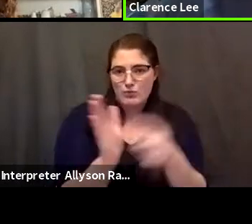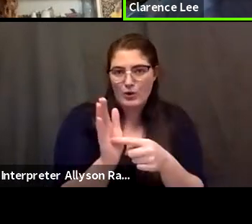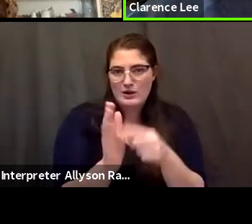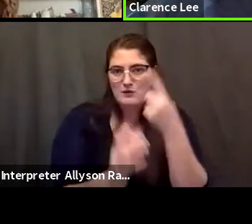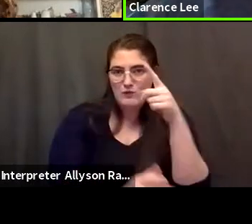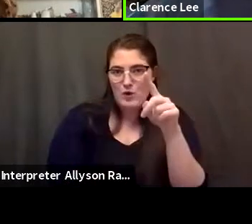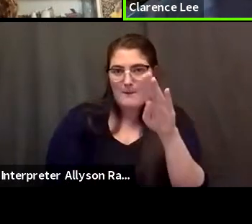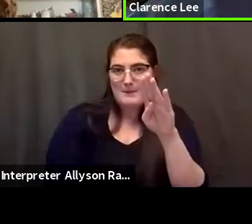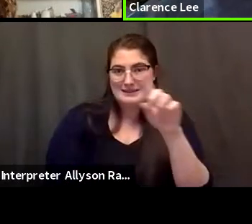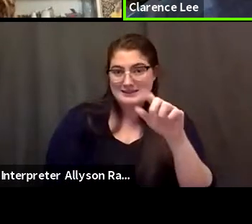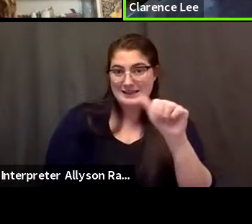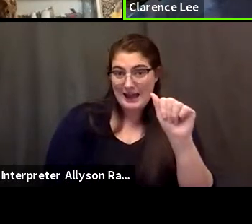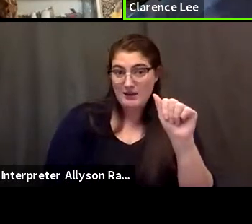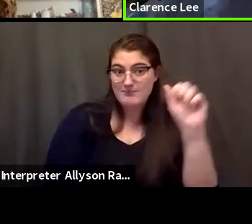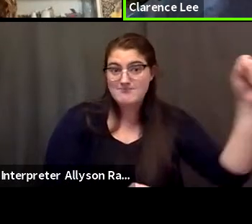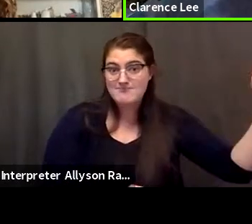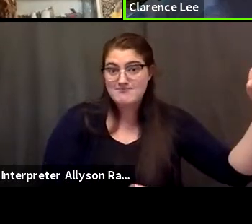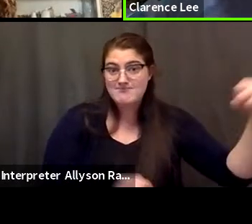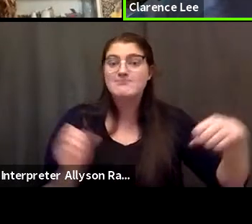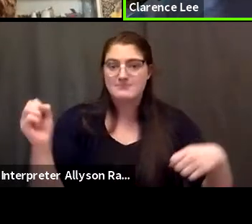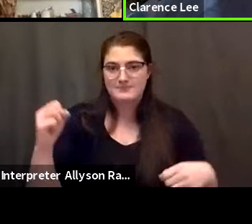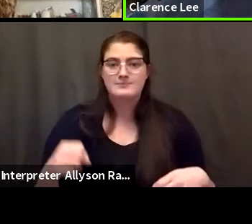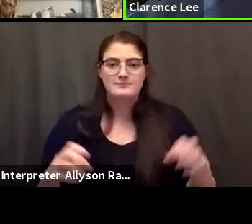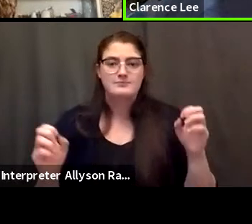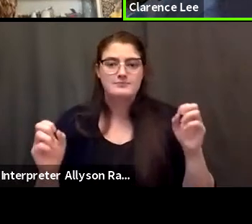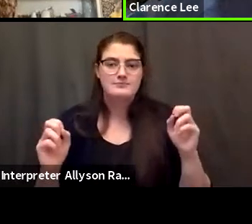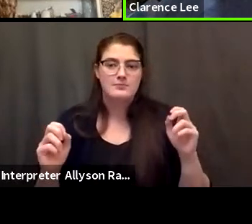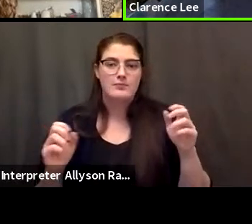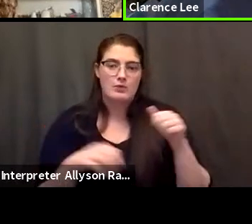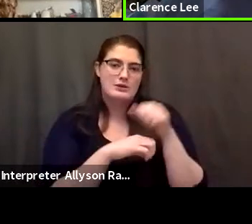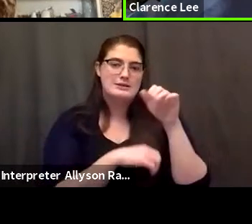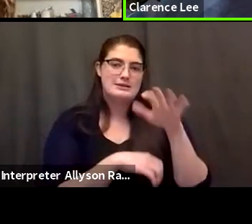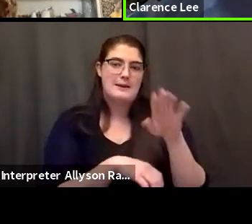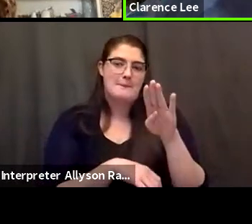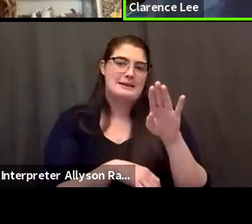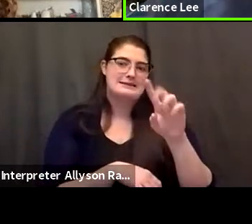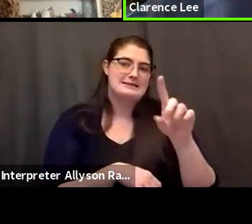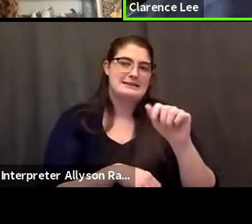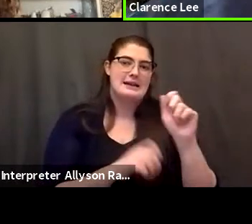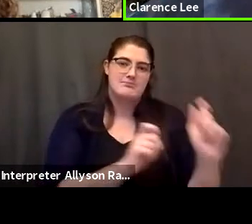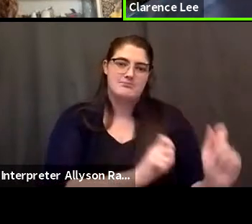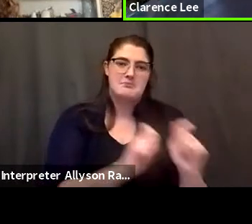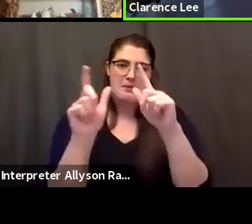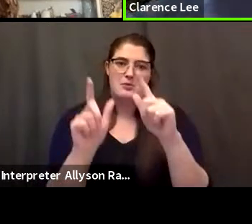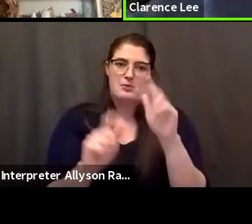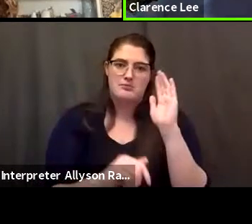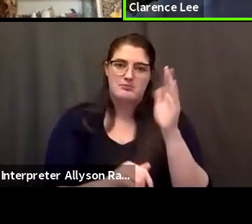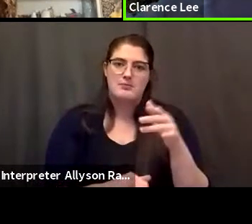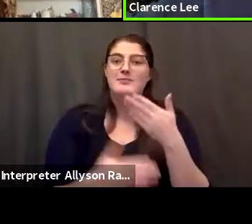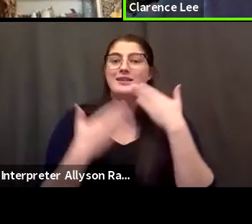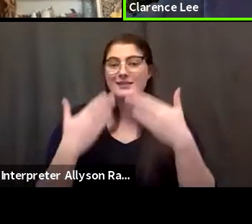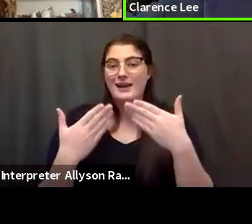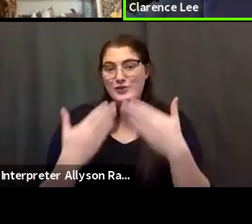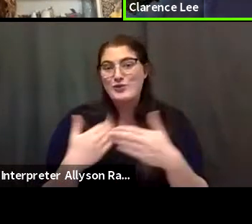BZA requests. That we'll get those out to the BZA, get them uploaded. Thank you.